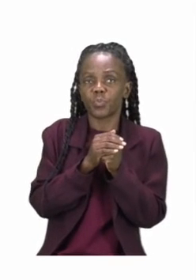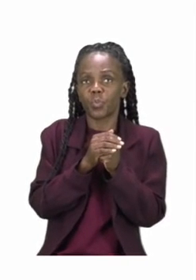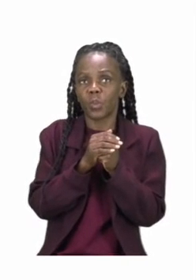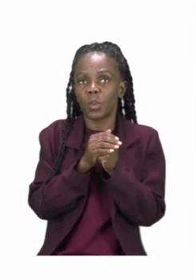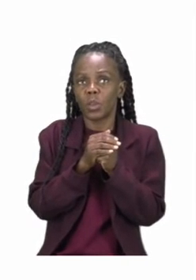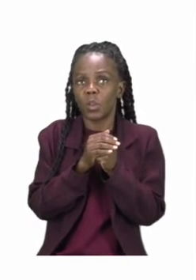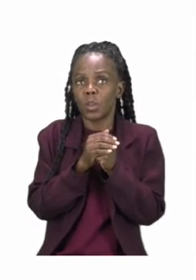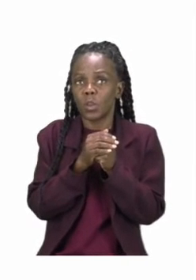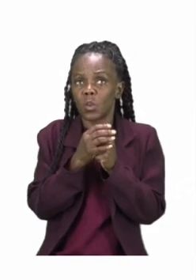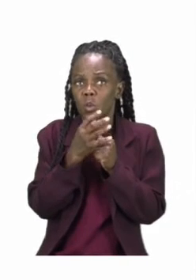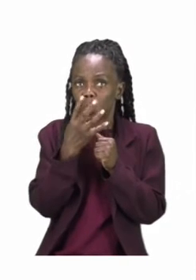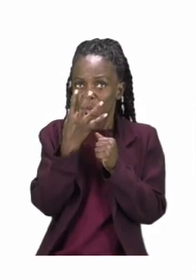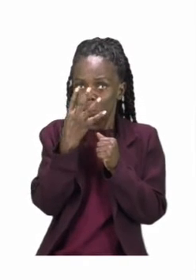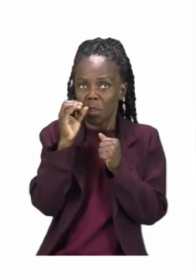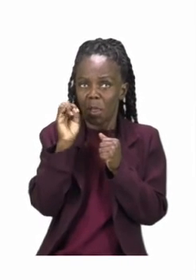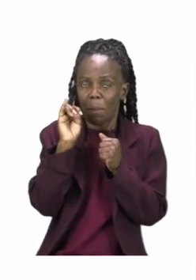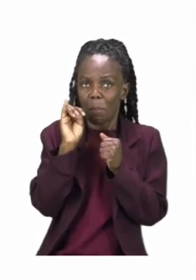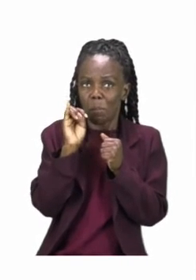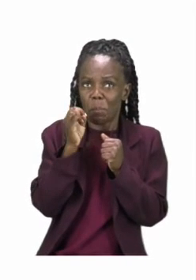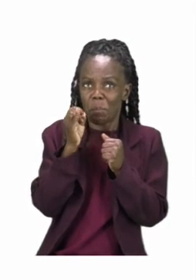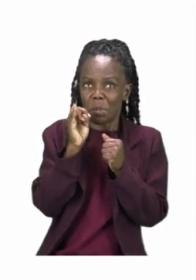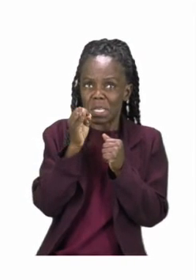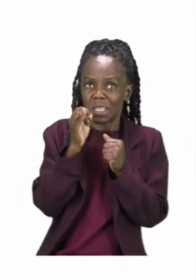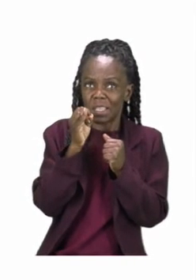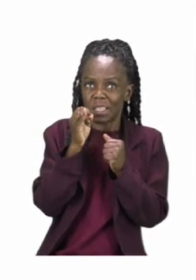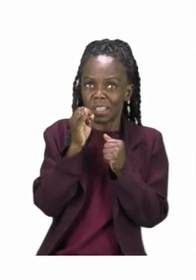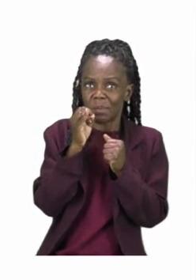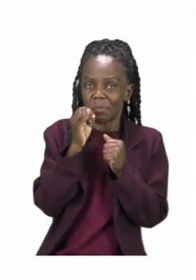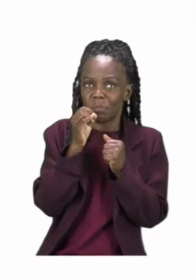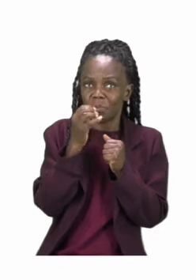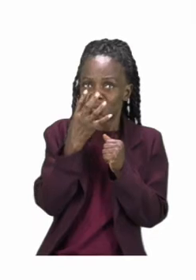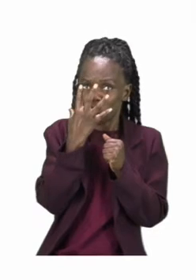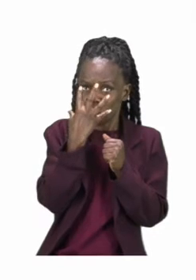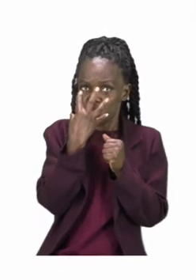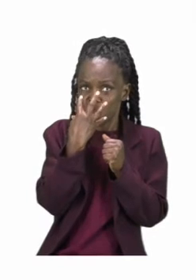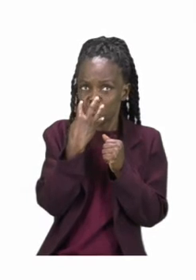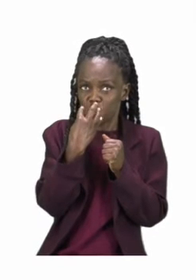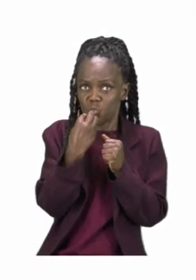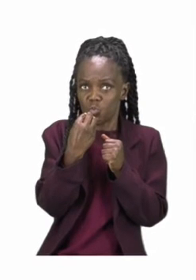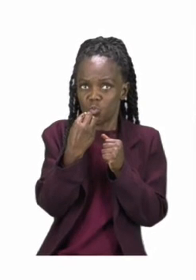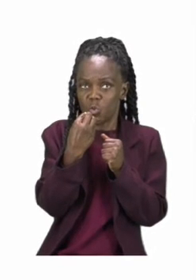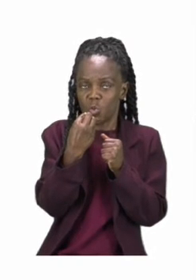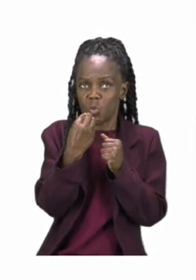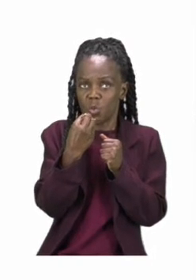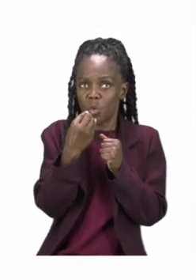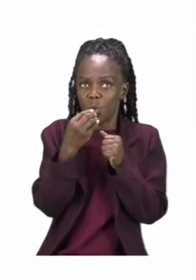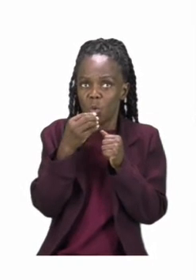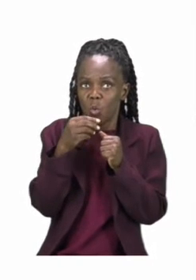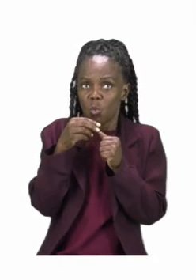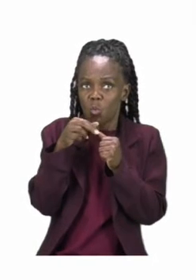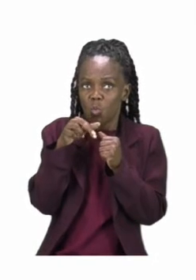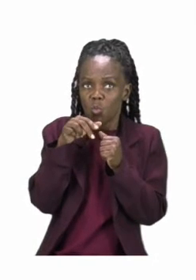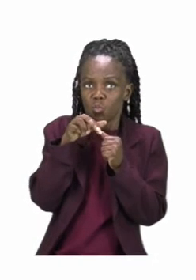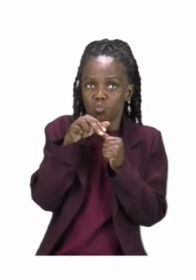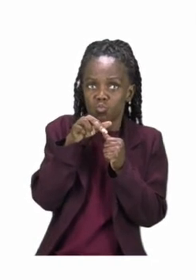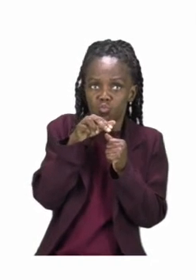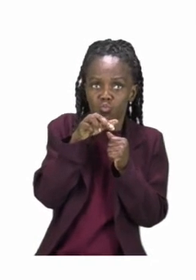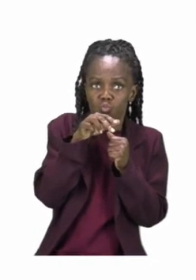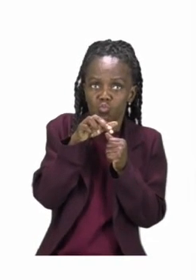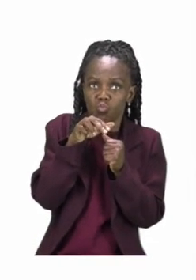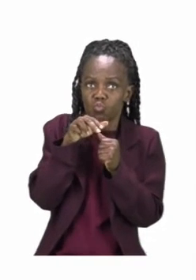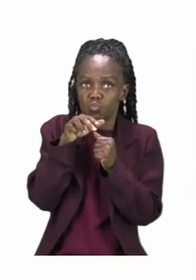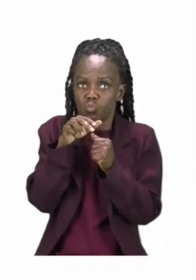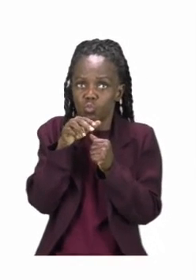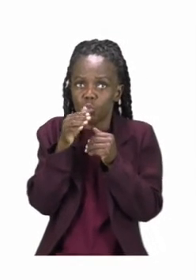straw. The pig was just finished, and as soon as he turned around, he saw the big bad